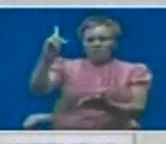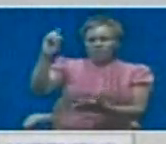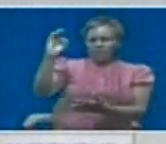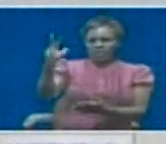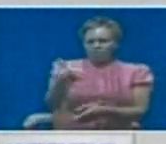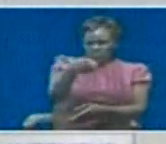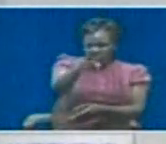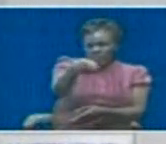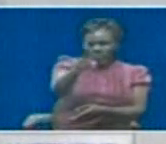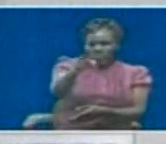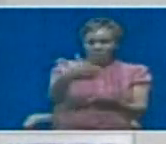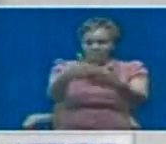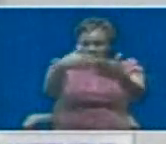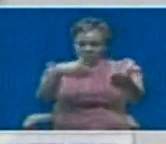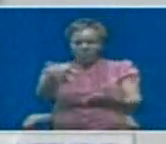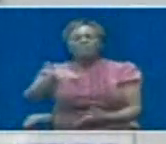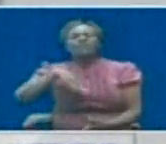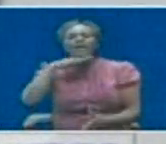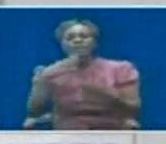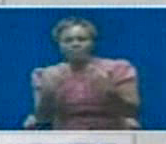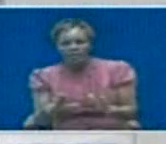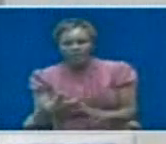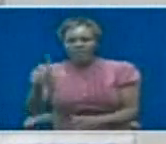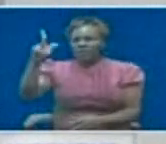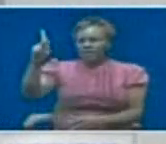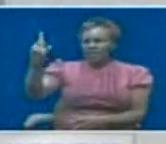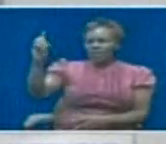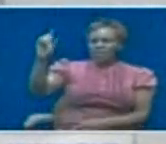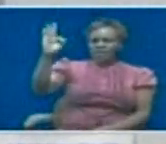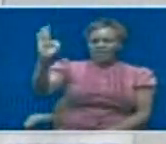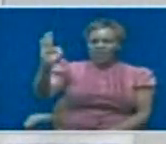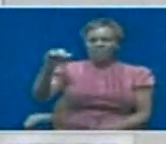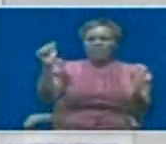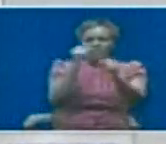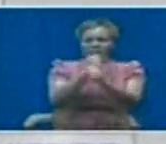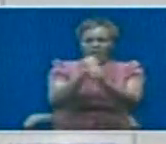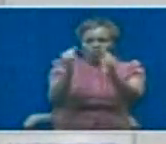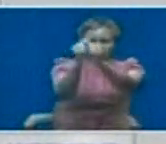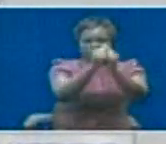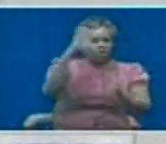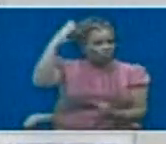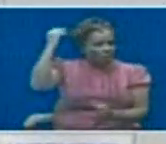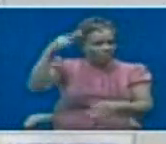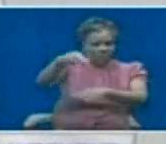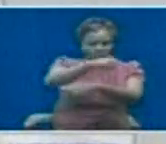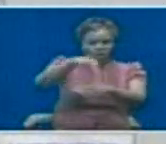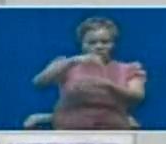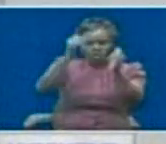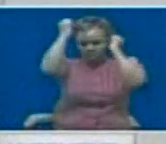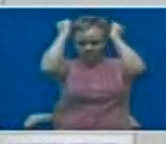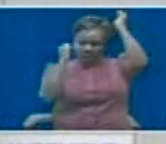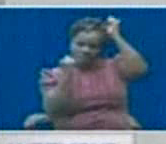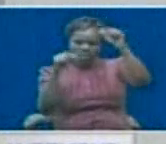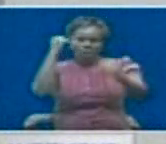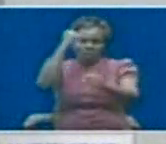in a shootout before they were killed. Now, the KDF operation was done together with the Somali National Army. A